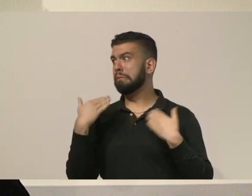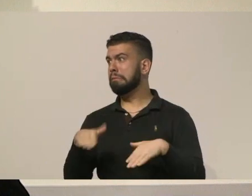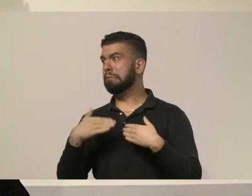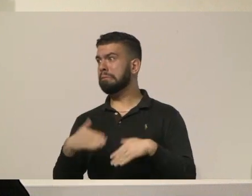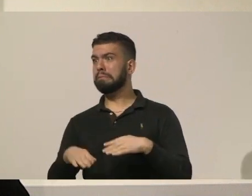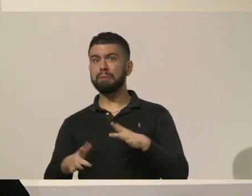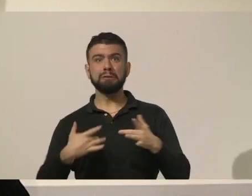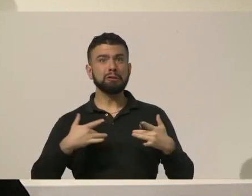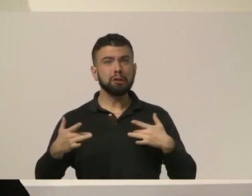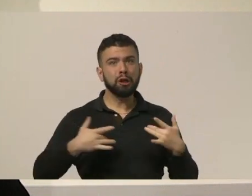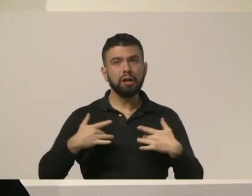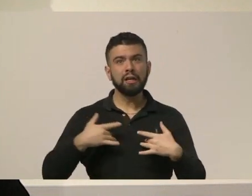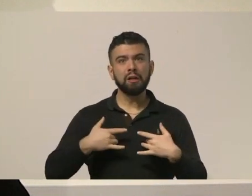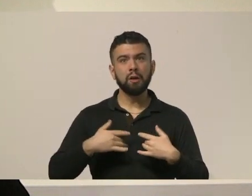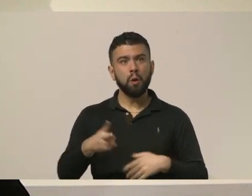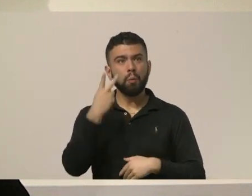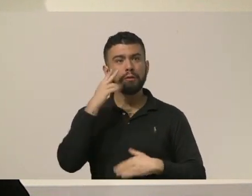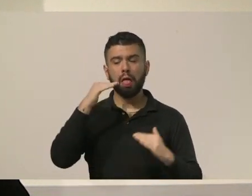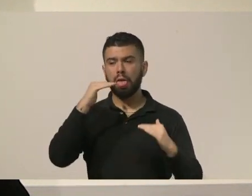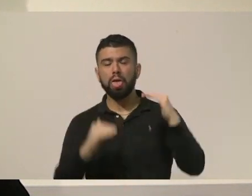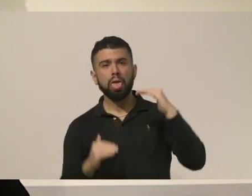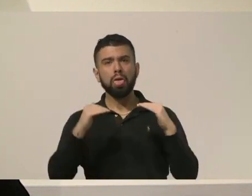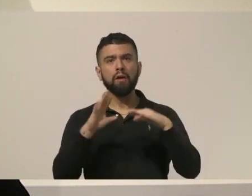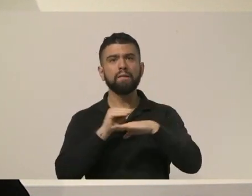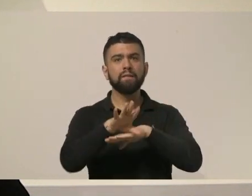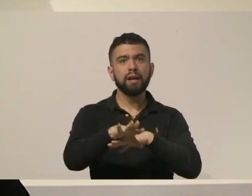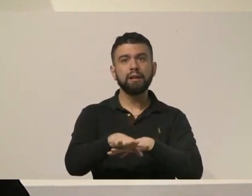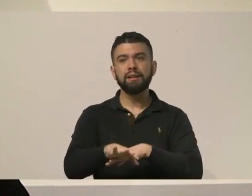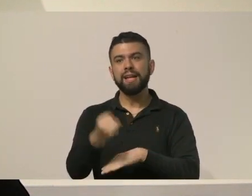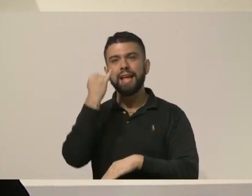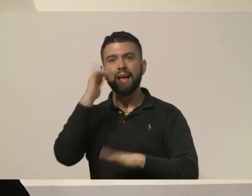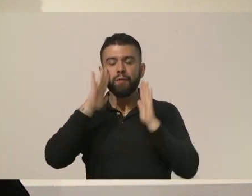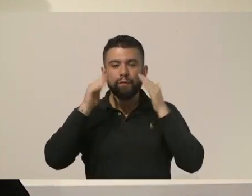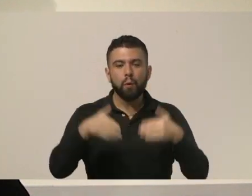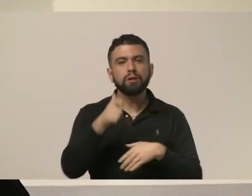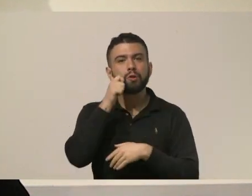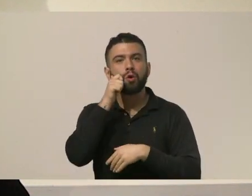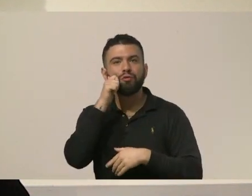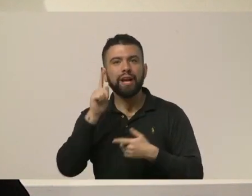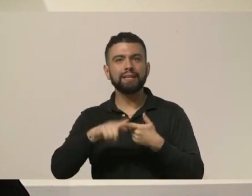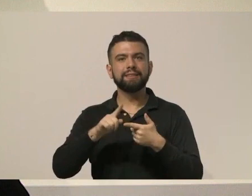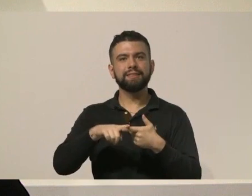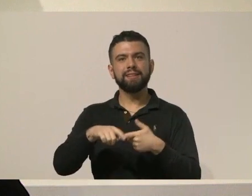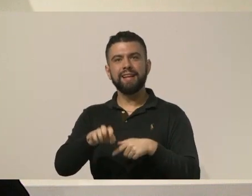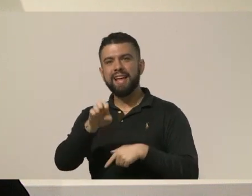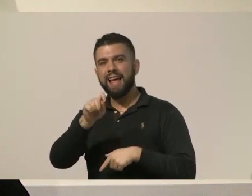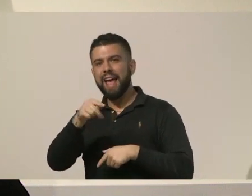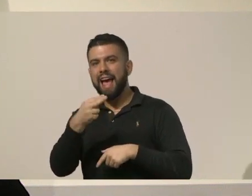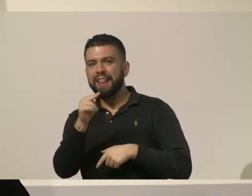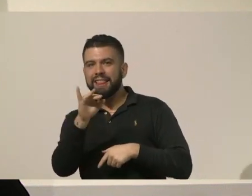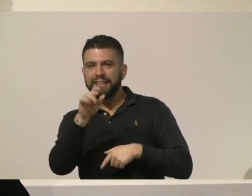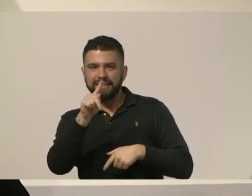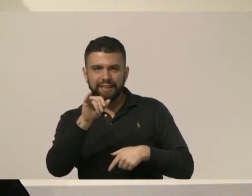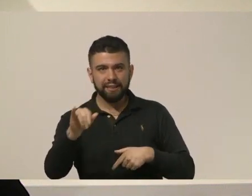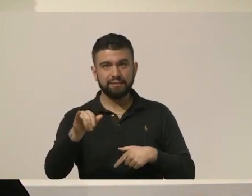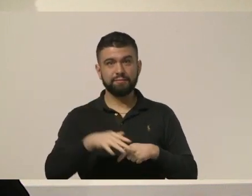real disproportionate effects, you know, when you look at them by race and ethnicity. In particular, our Black student population,